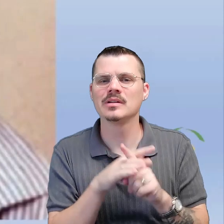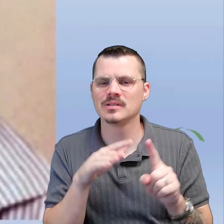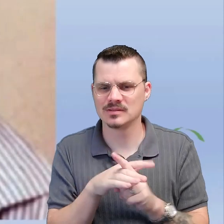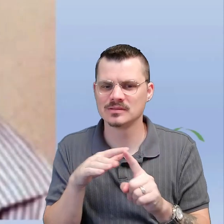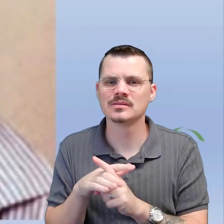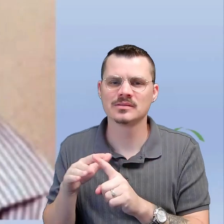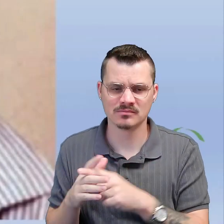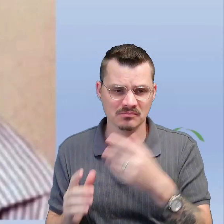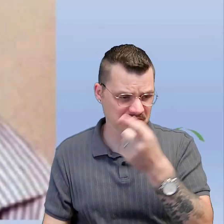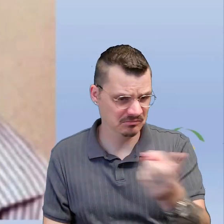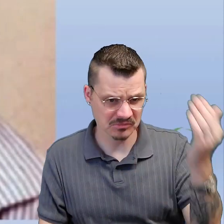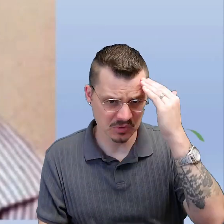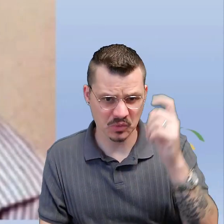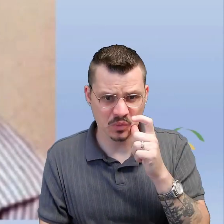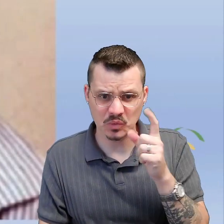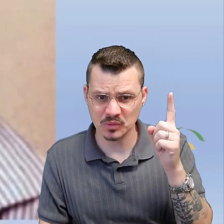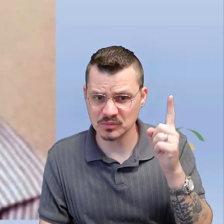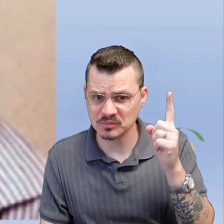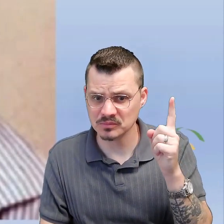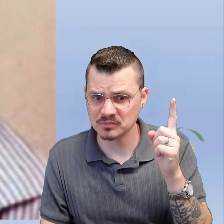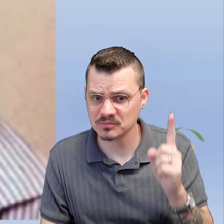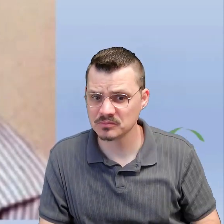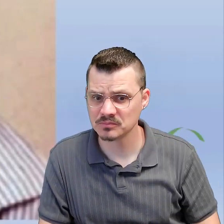discussion. Anybody remember who this is?